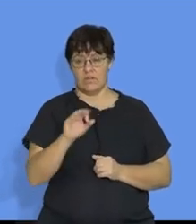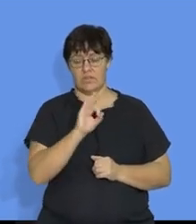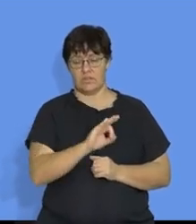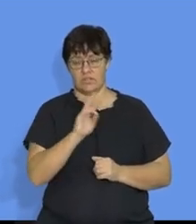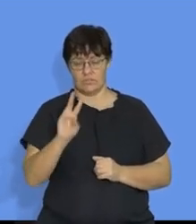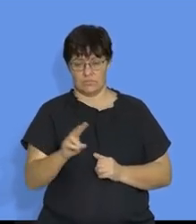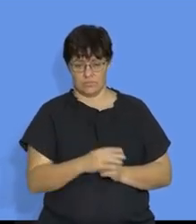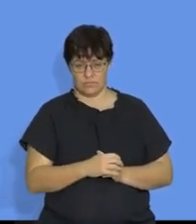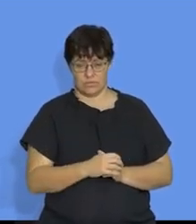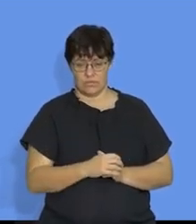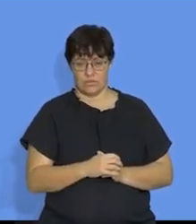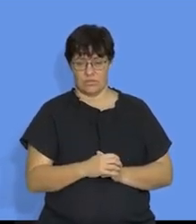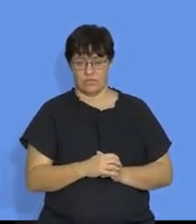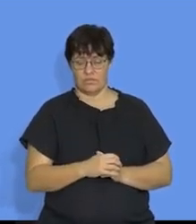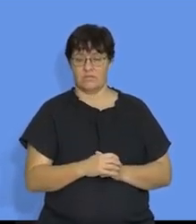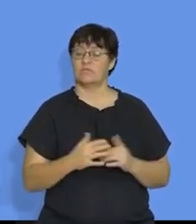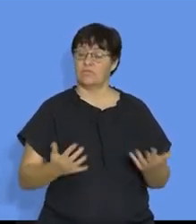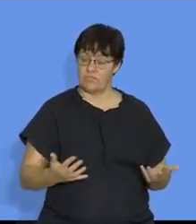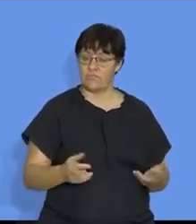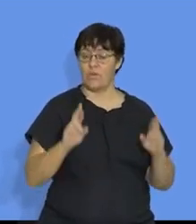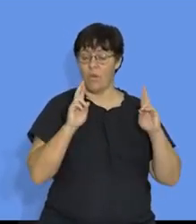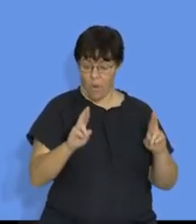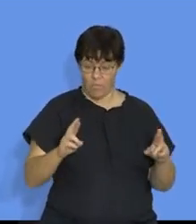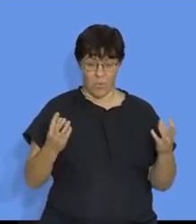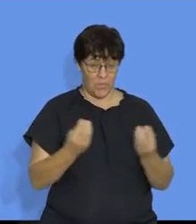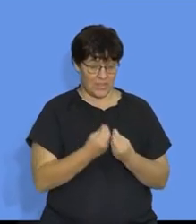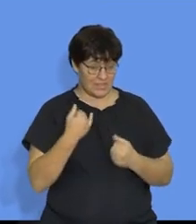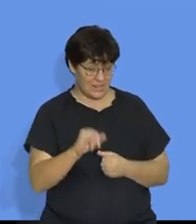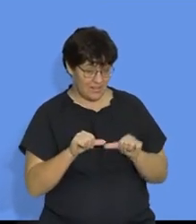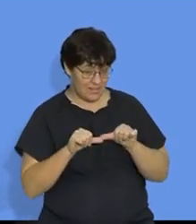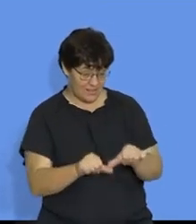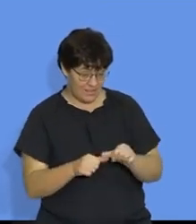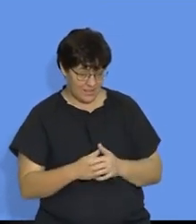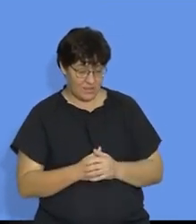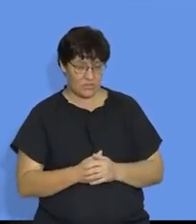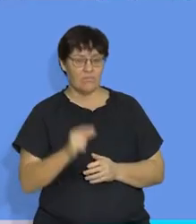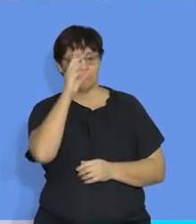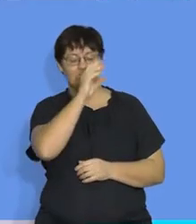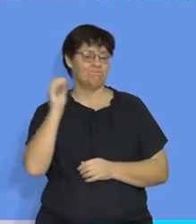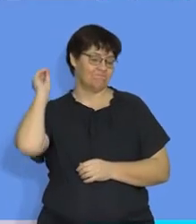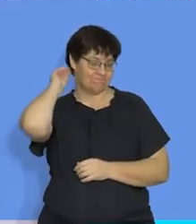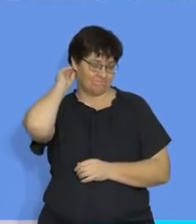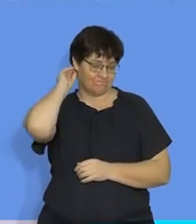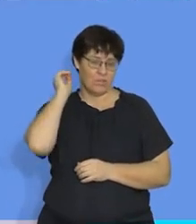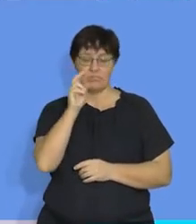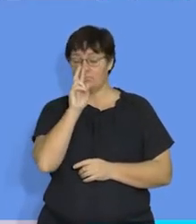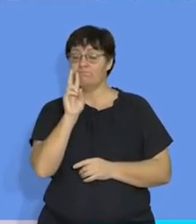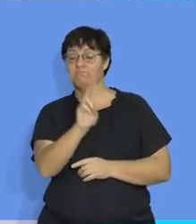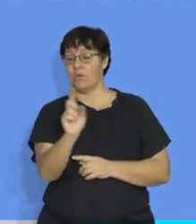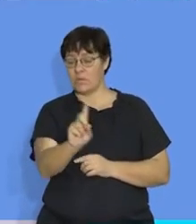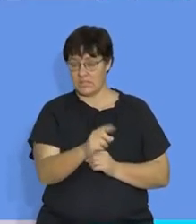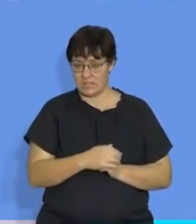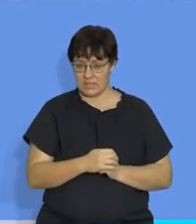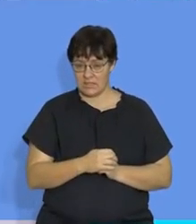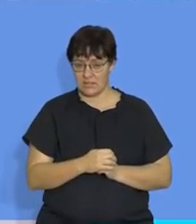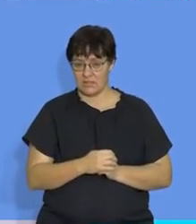1023 over 32. So guys, I hope that you're still with me at this point. So just a reminder or something